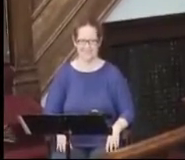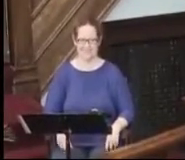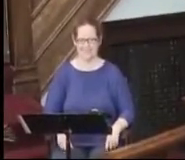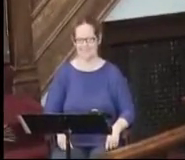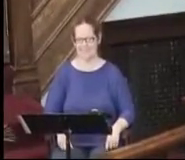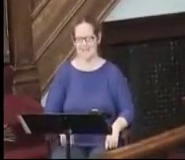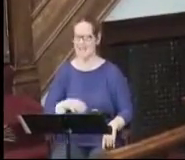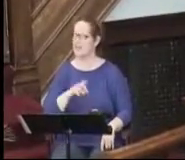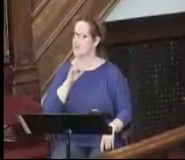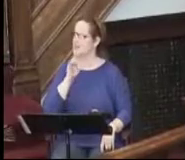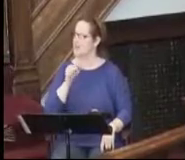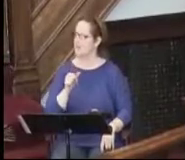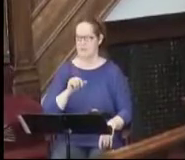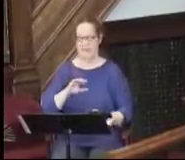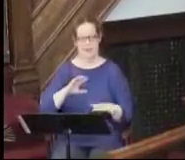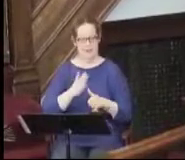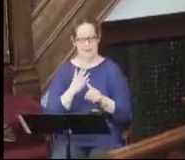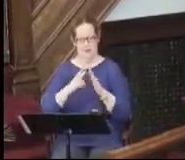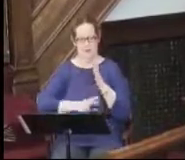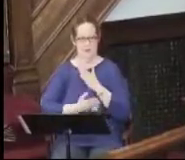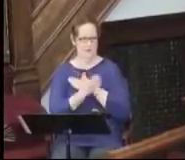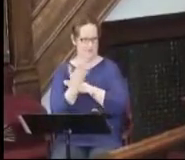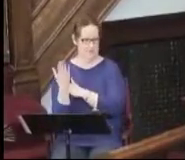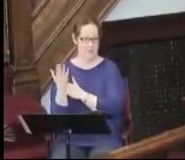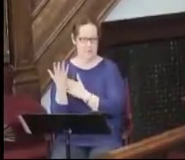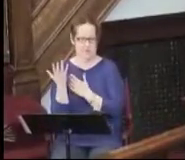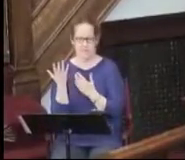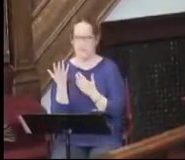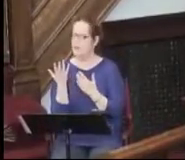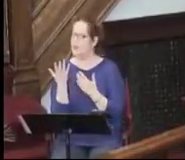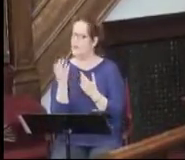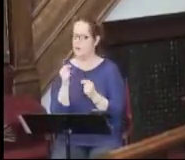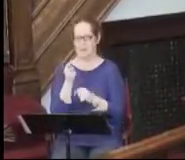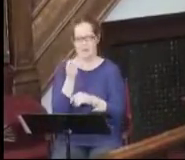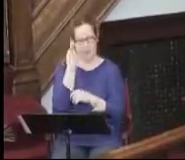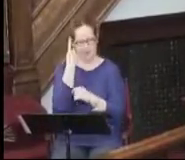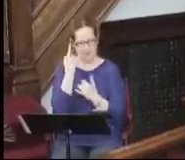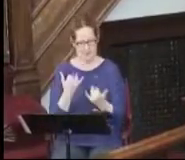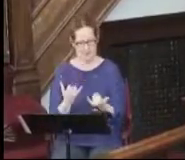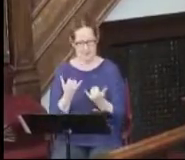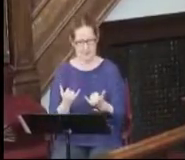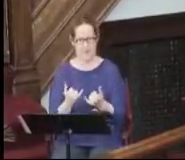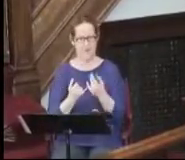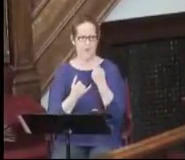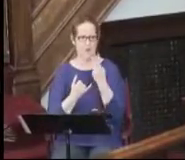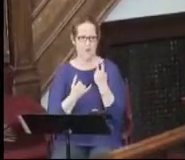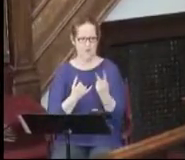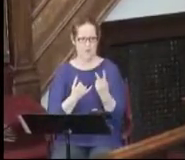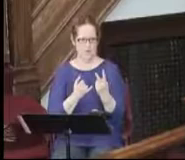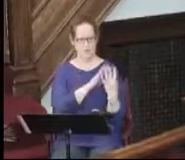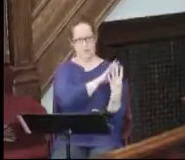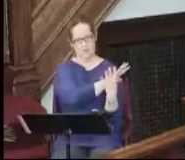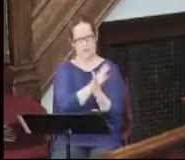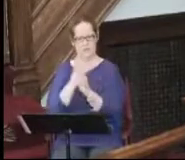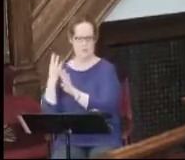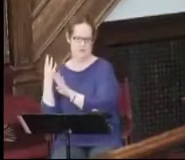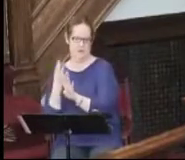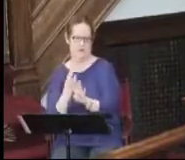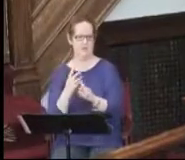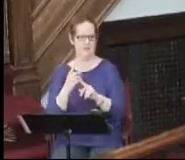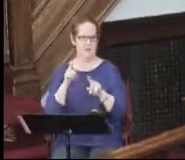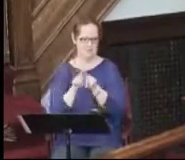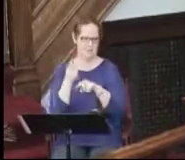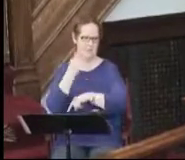So from the first reading this morning, you realize now that there were two processions that Palm